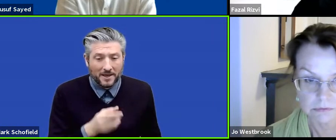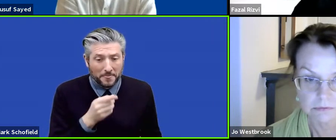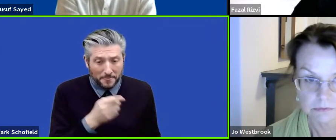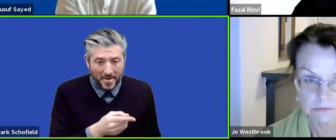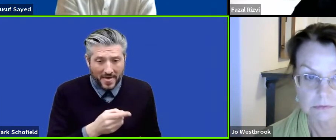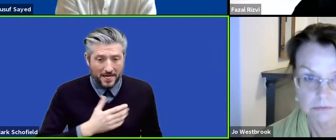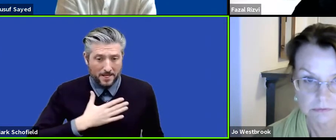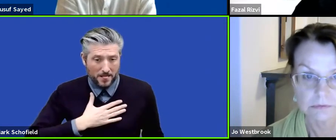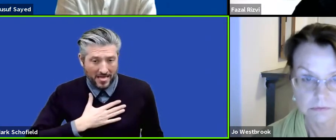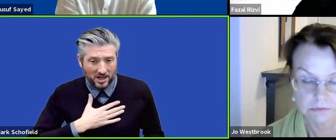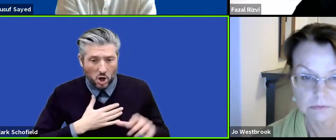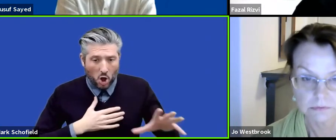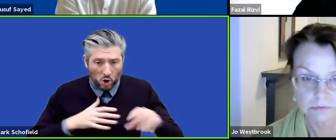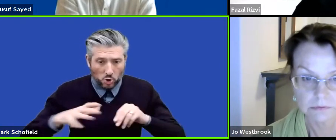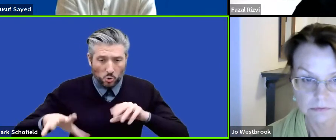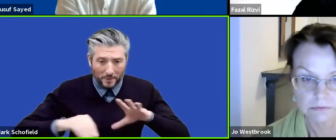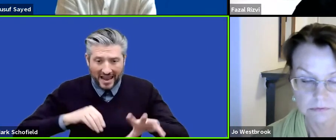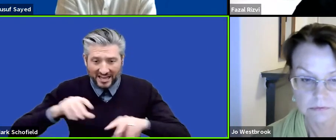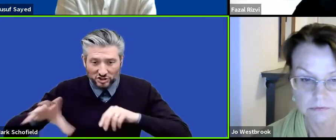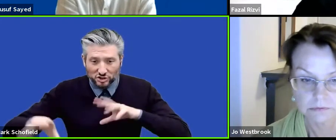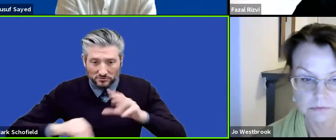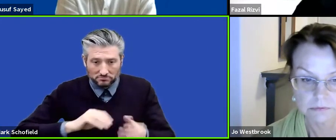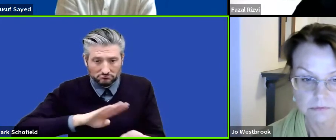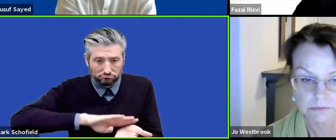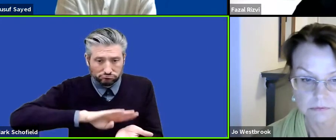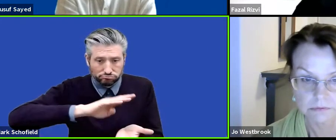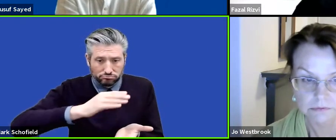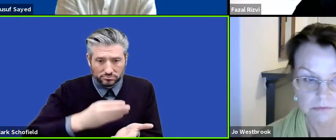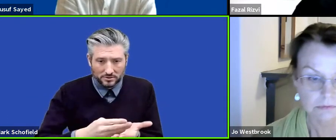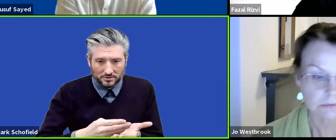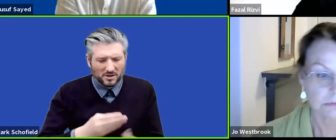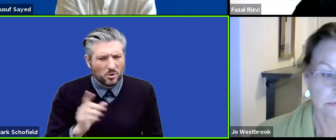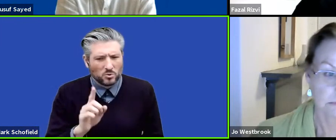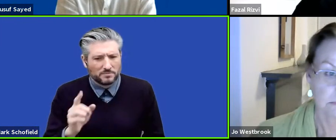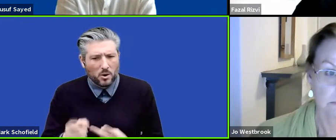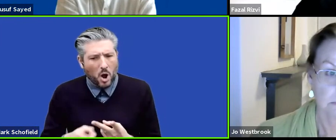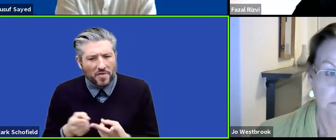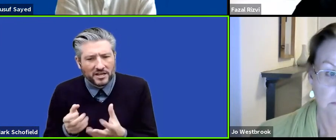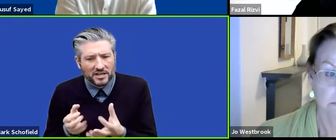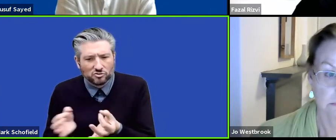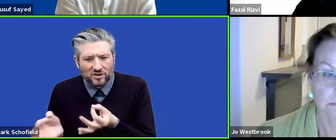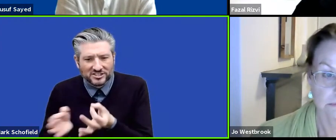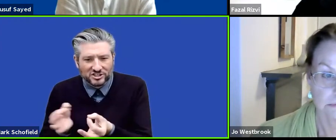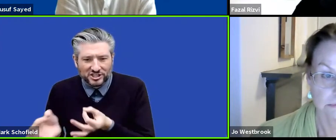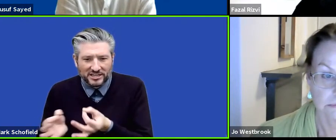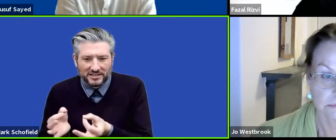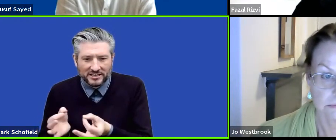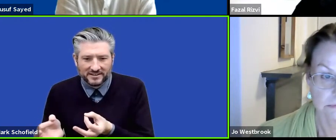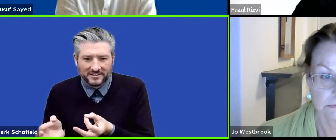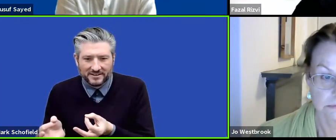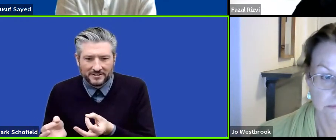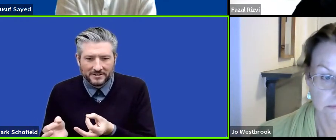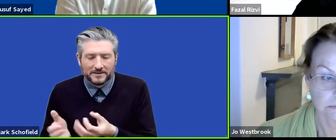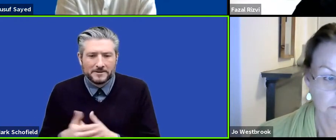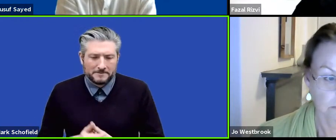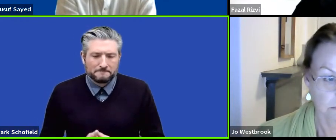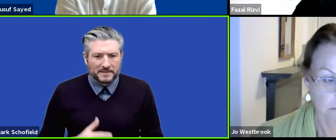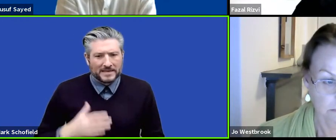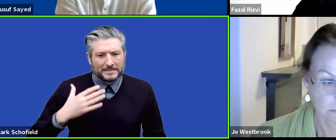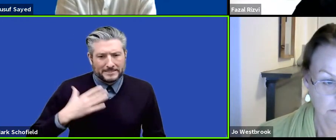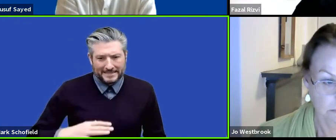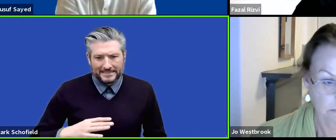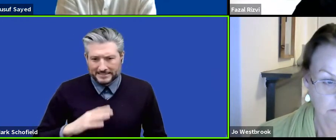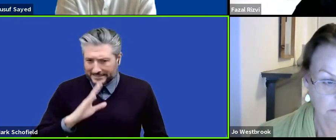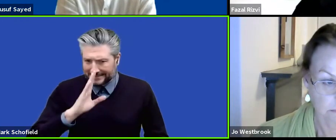other strategies. So to me, privatization, a serious conversation about